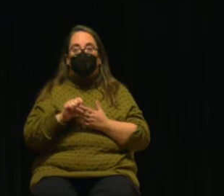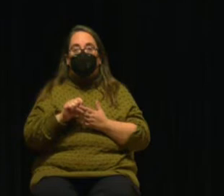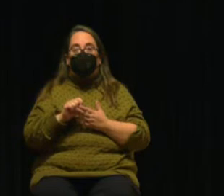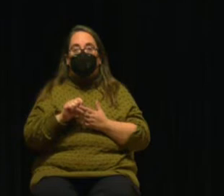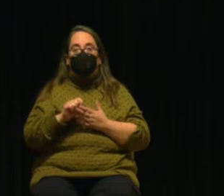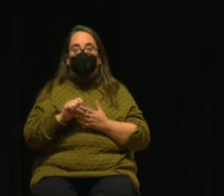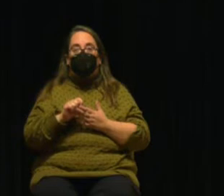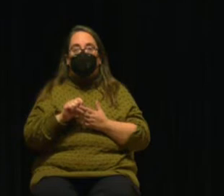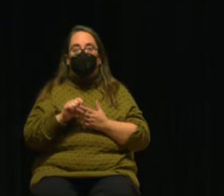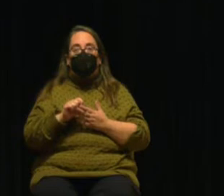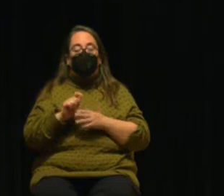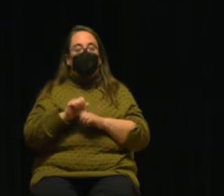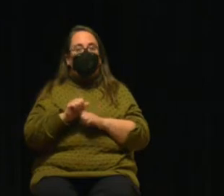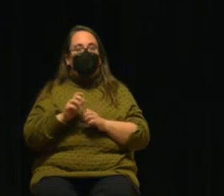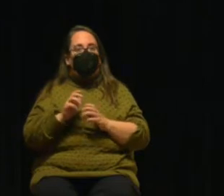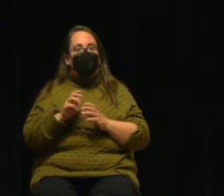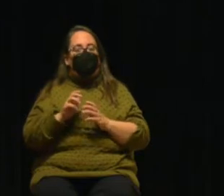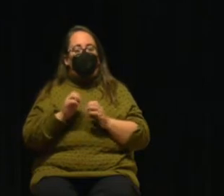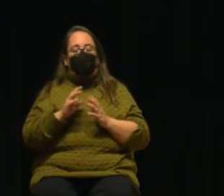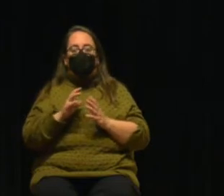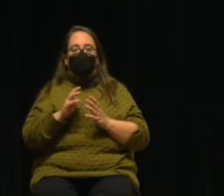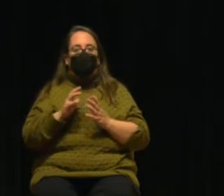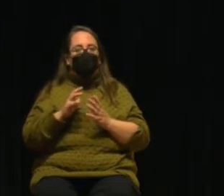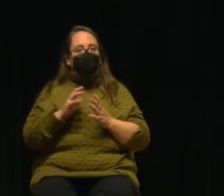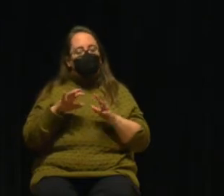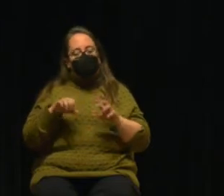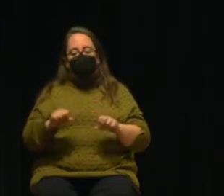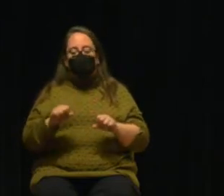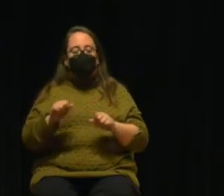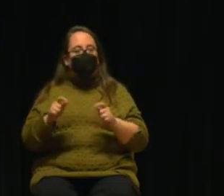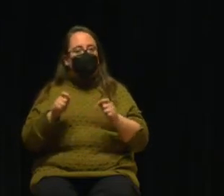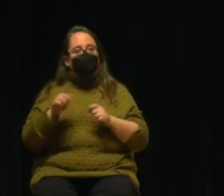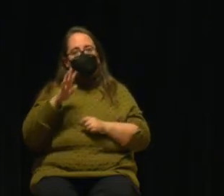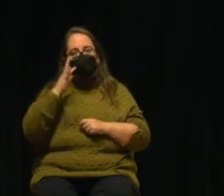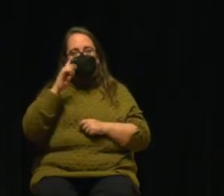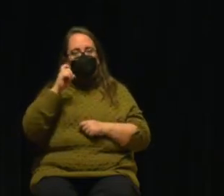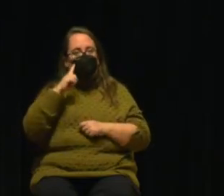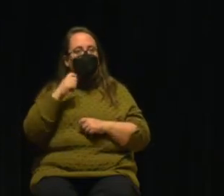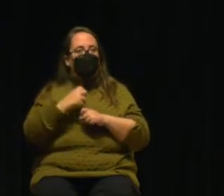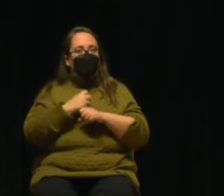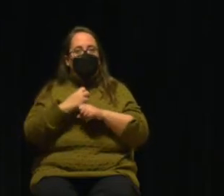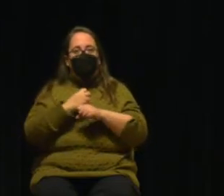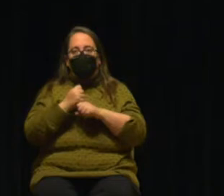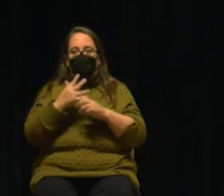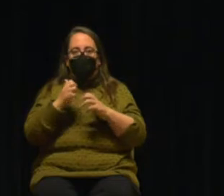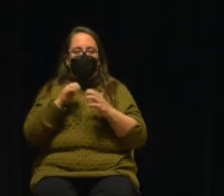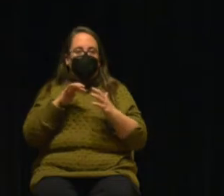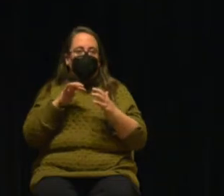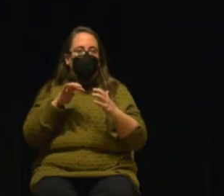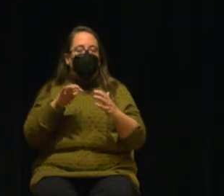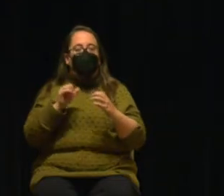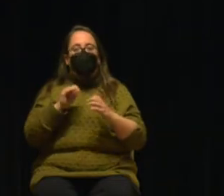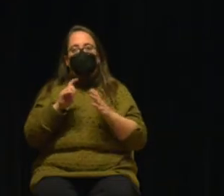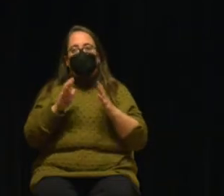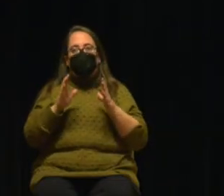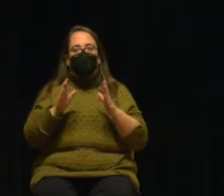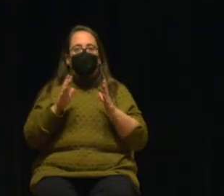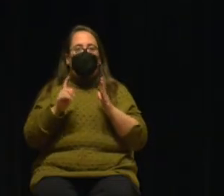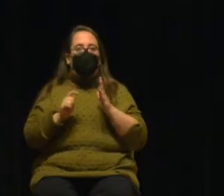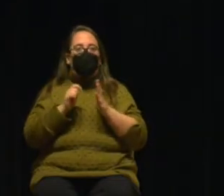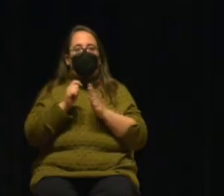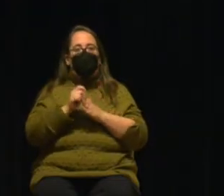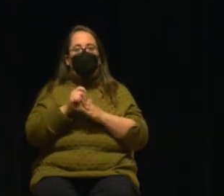where slaveholders seemed ascendant, where they had seized control of the federal government. They were winning great battles. This is the era of